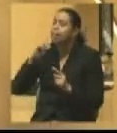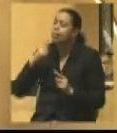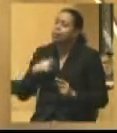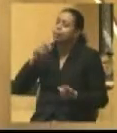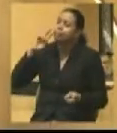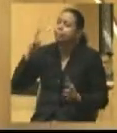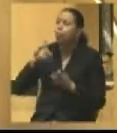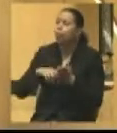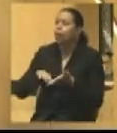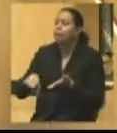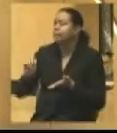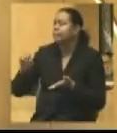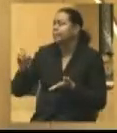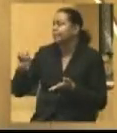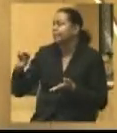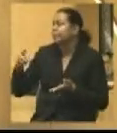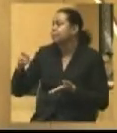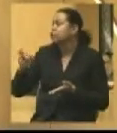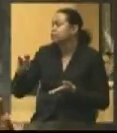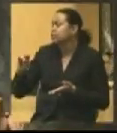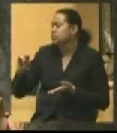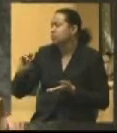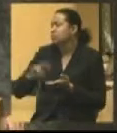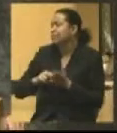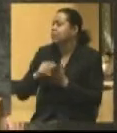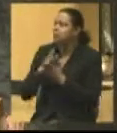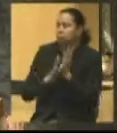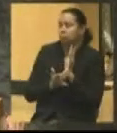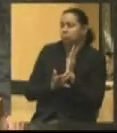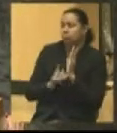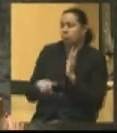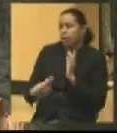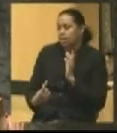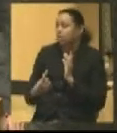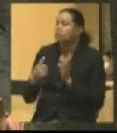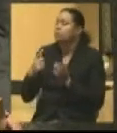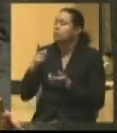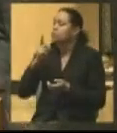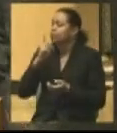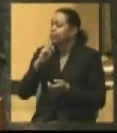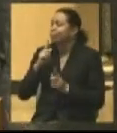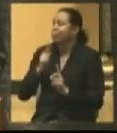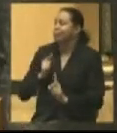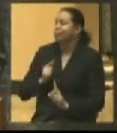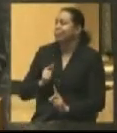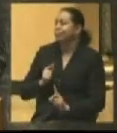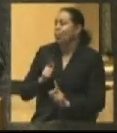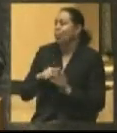what the exemptions in the proclamation actually mean. In some ways, they're purely technical. All they do is specify